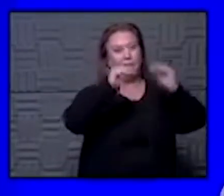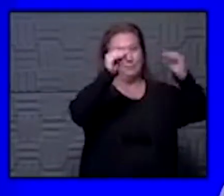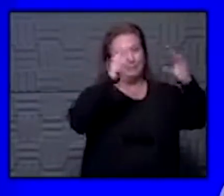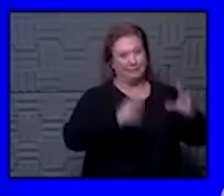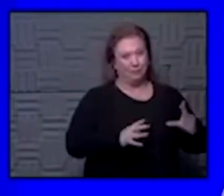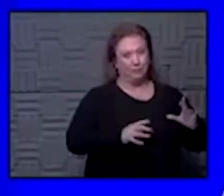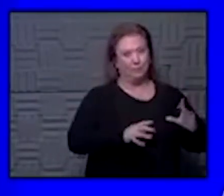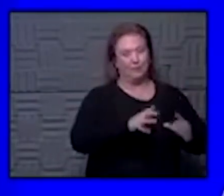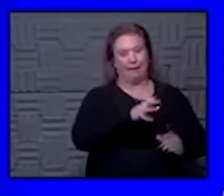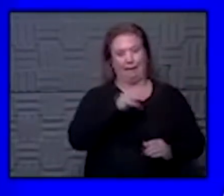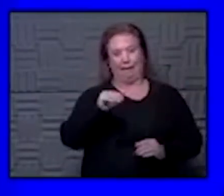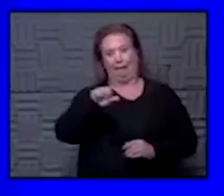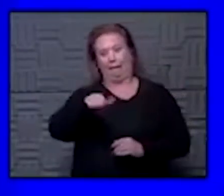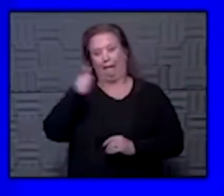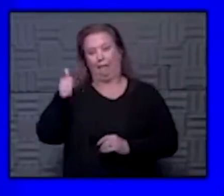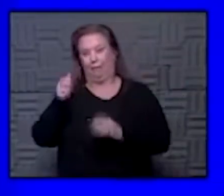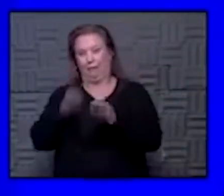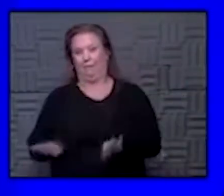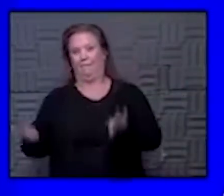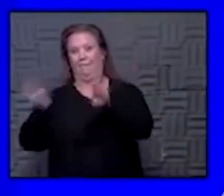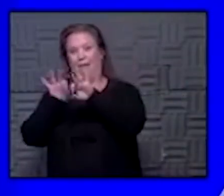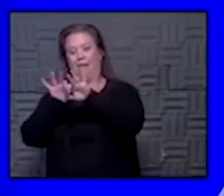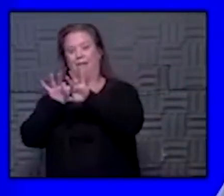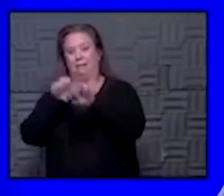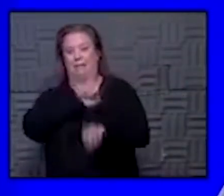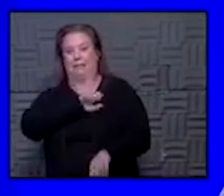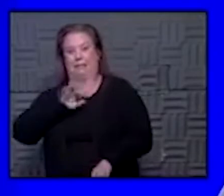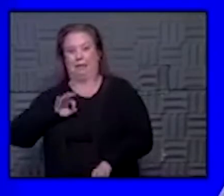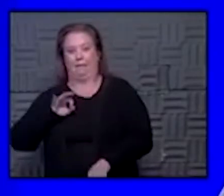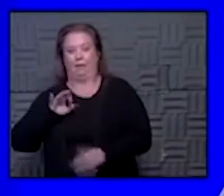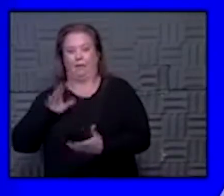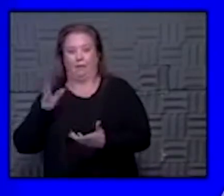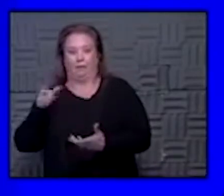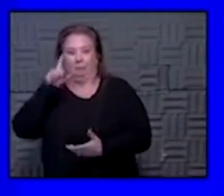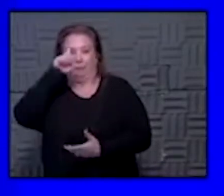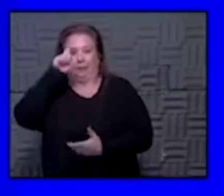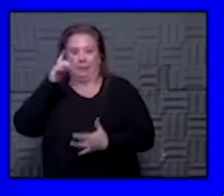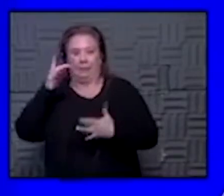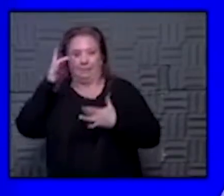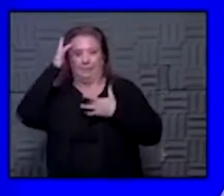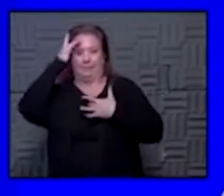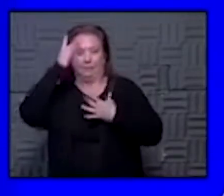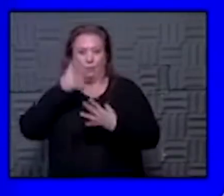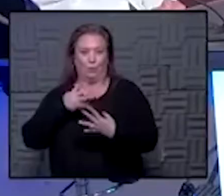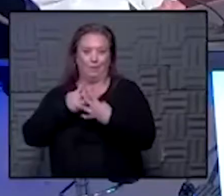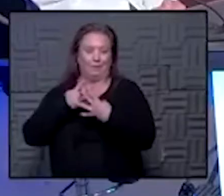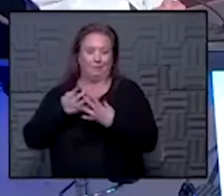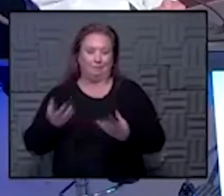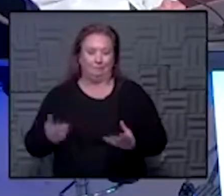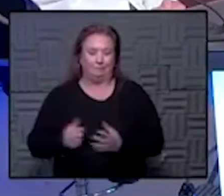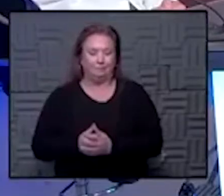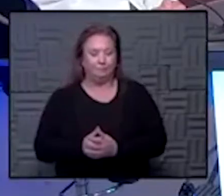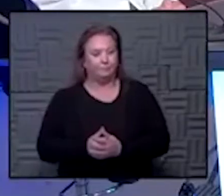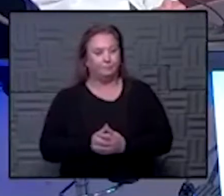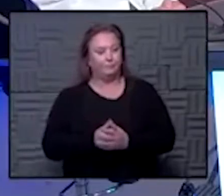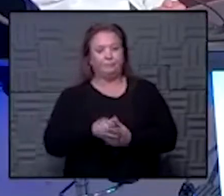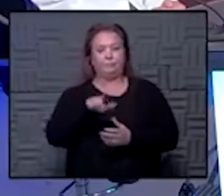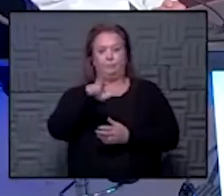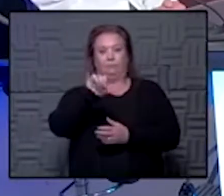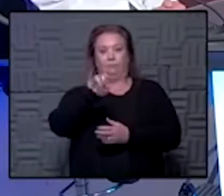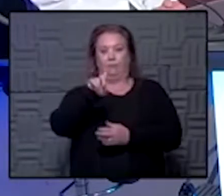and other vital people in the schools being out because of illness or quarantine as well. So. Lindsay, do